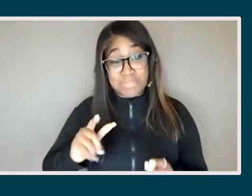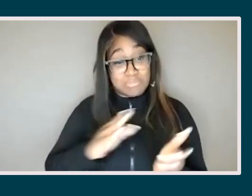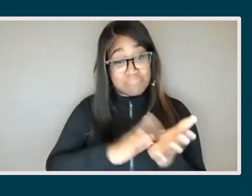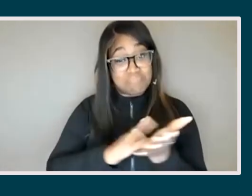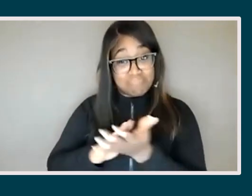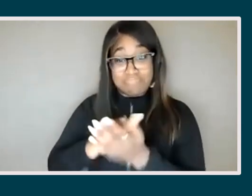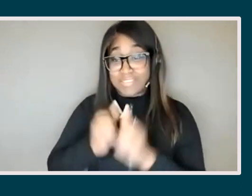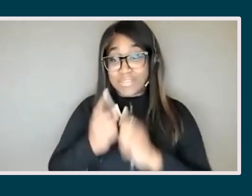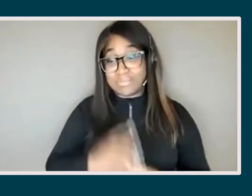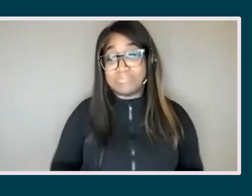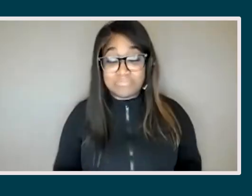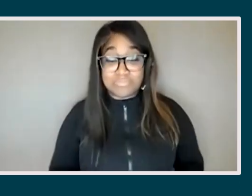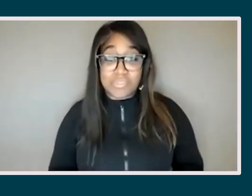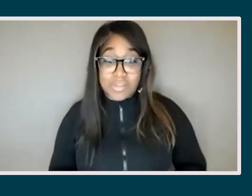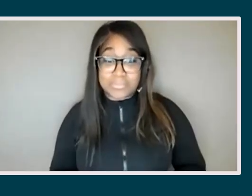everybody.